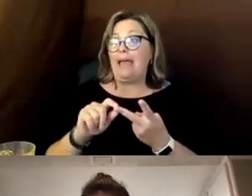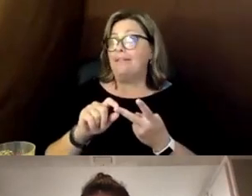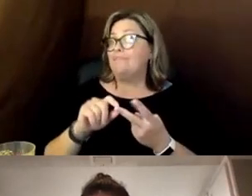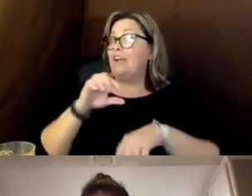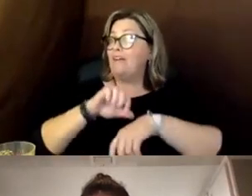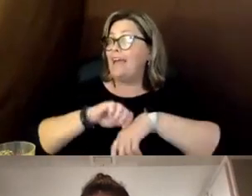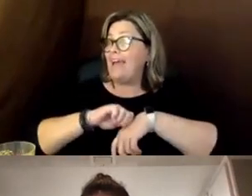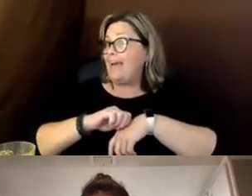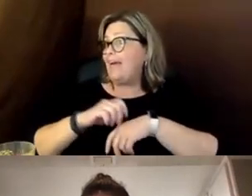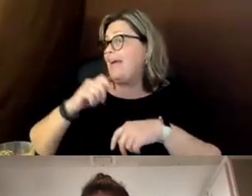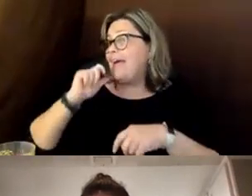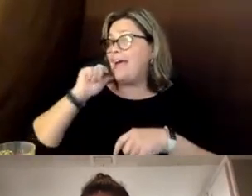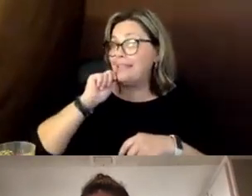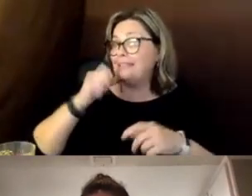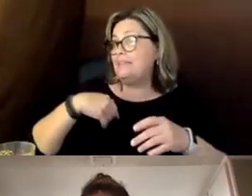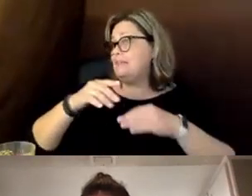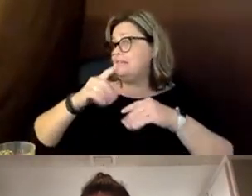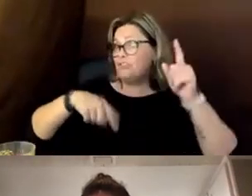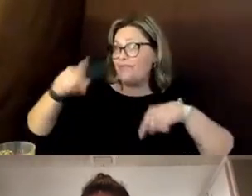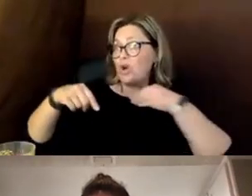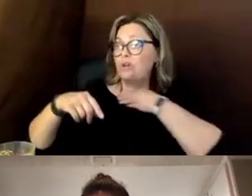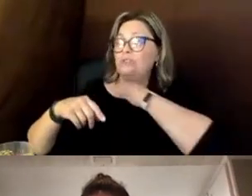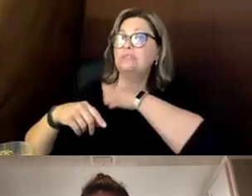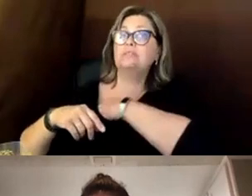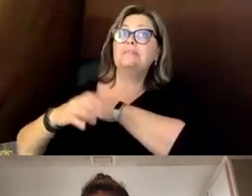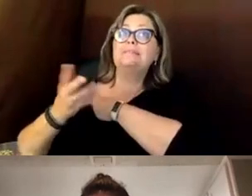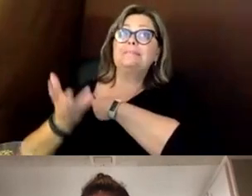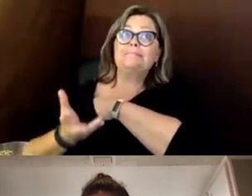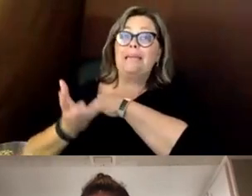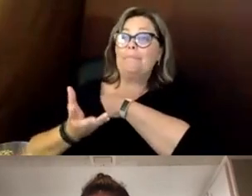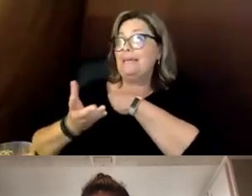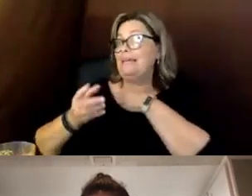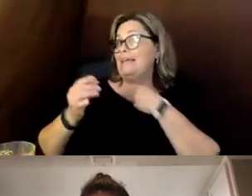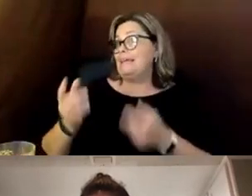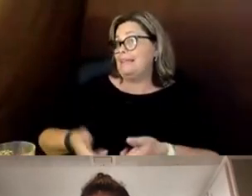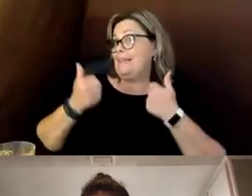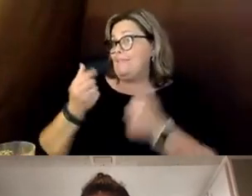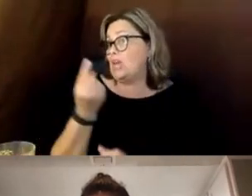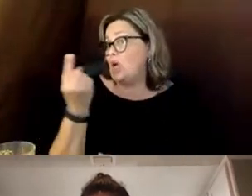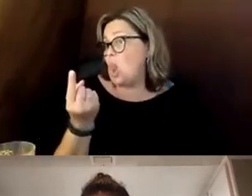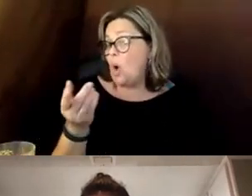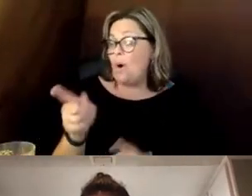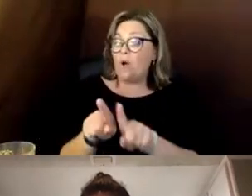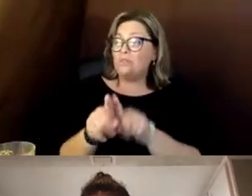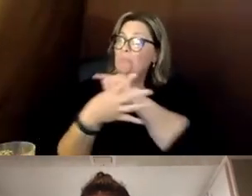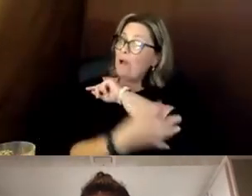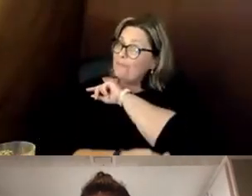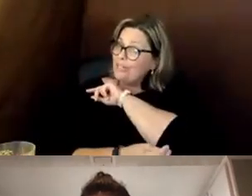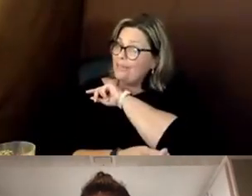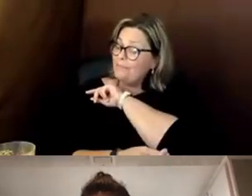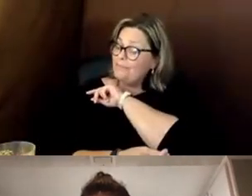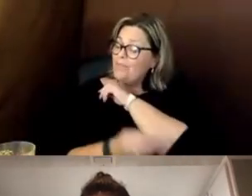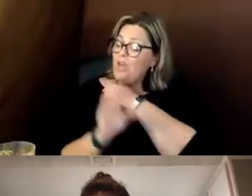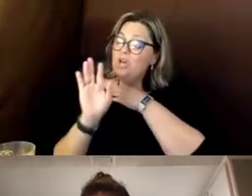and living in poverty. So as you each come in introducing yourselves, the first thing on